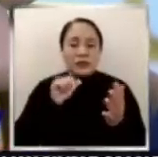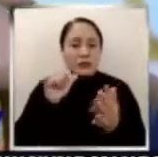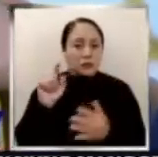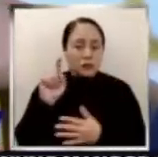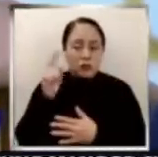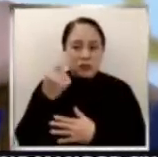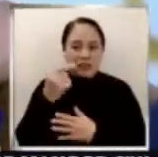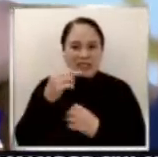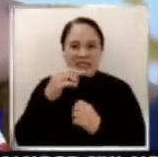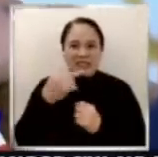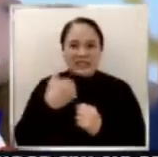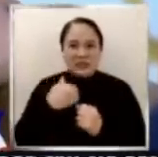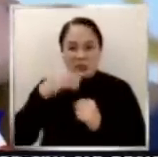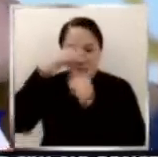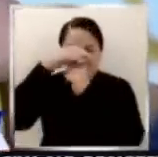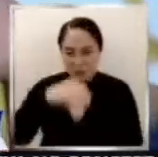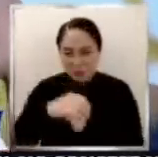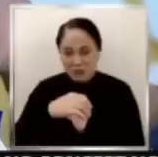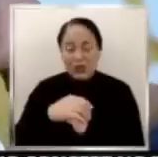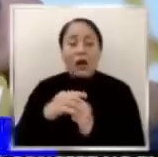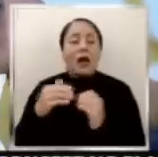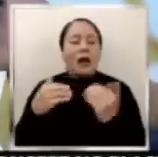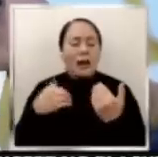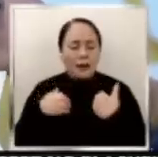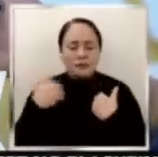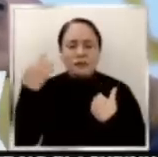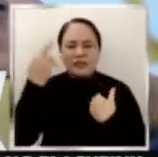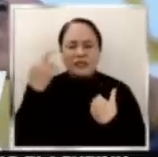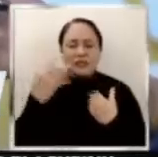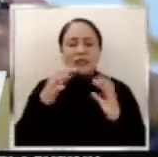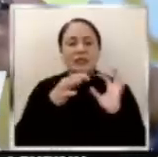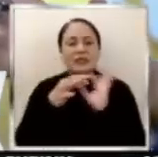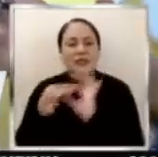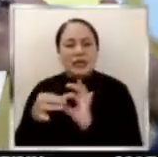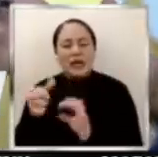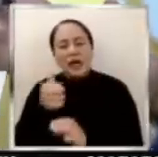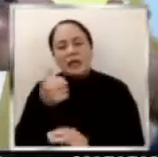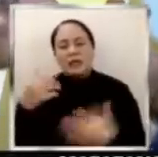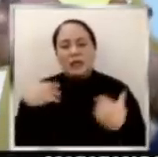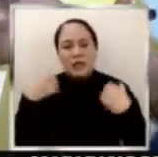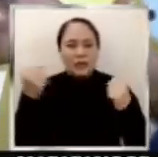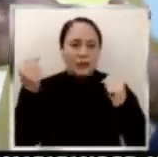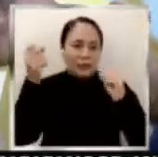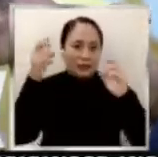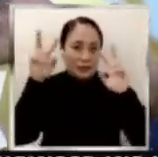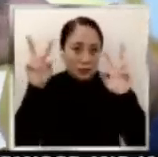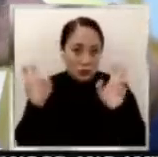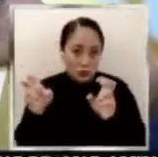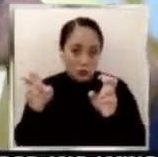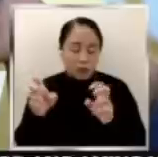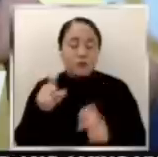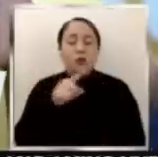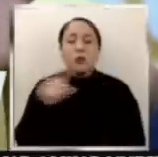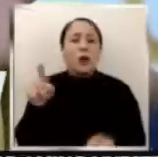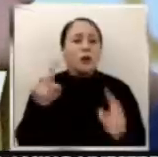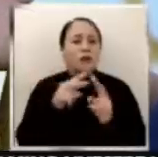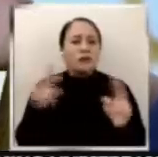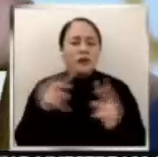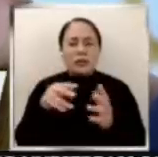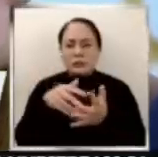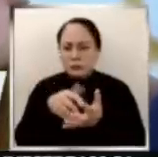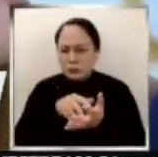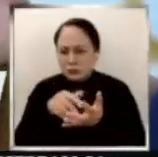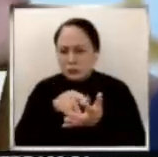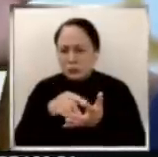just short. Meron kang kaakibat na ibang health issues. You are very vulnerable and at risk